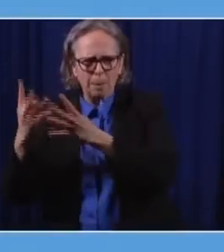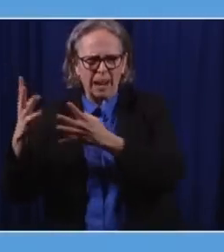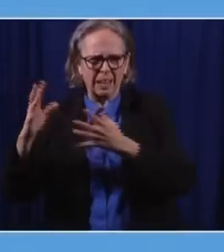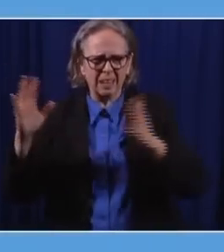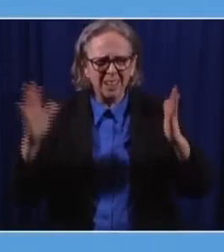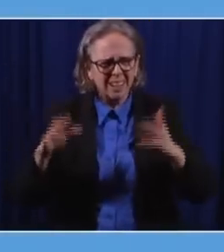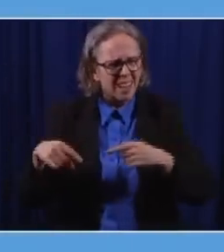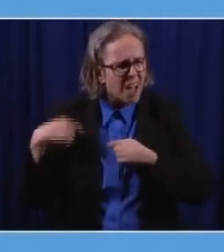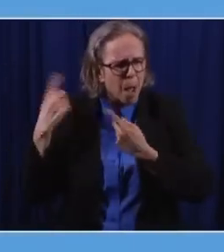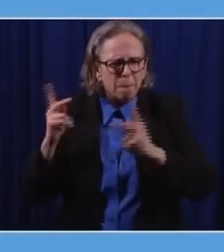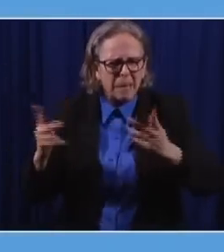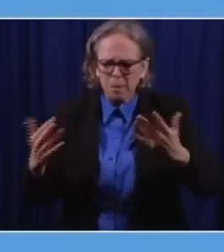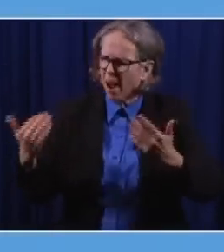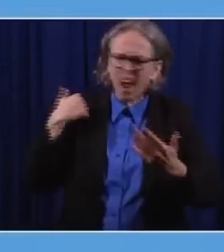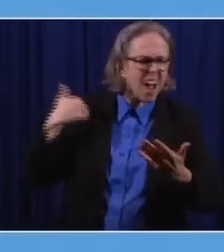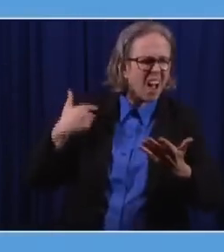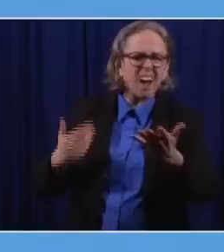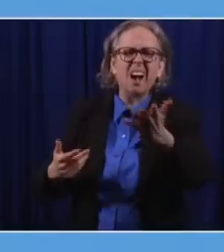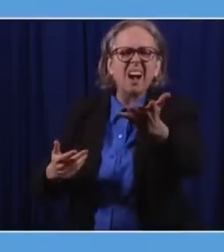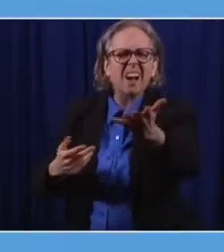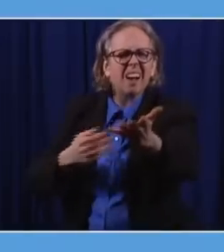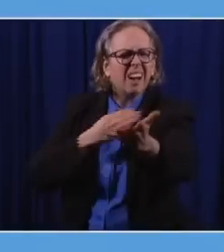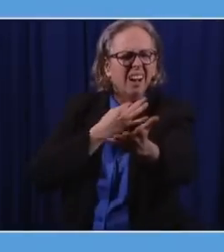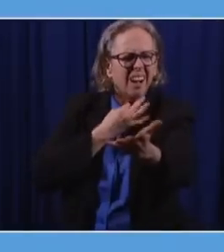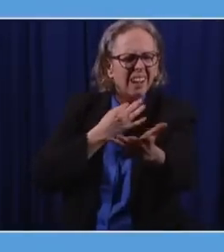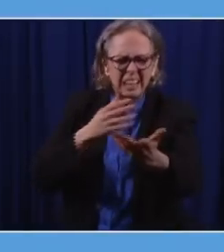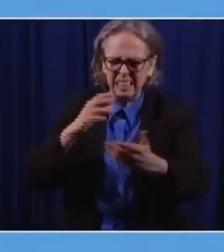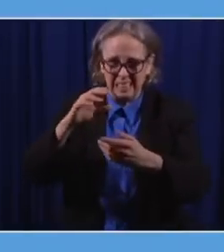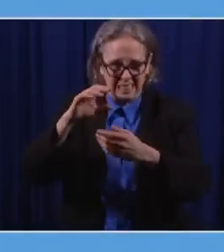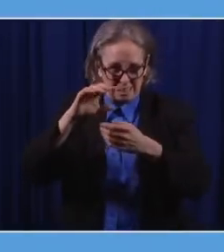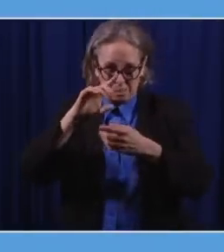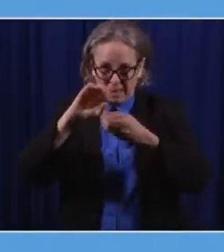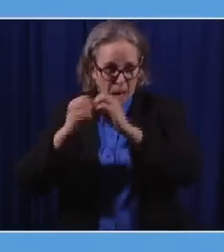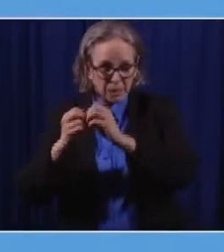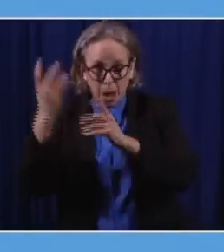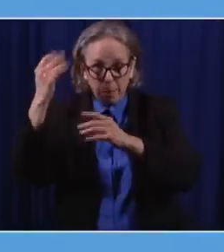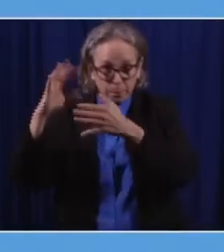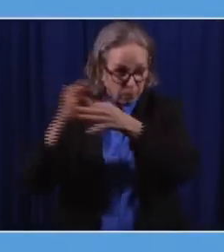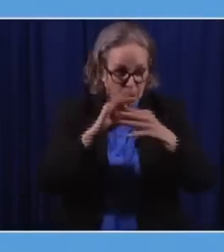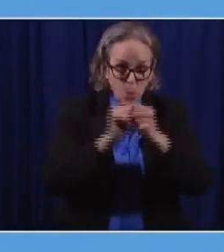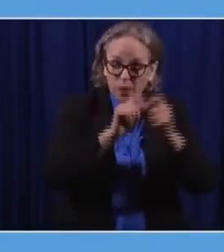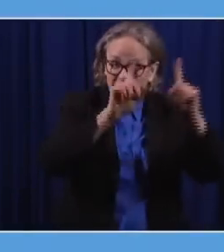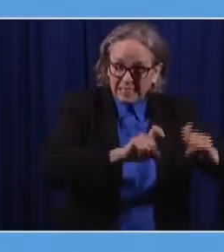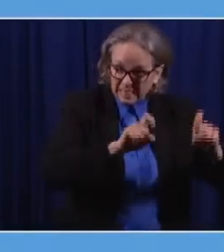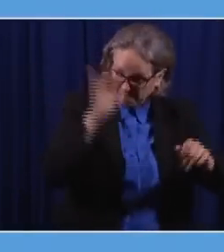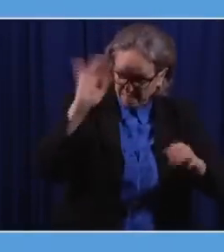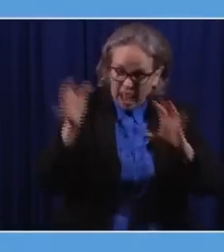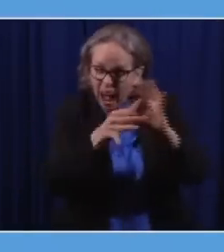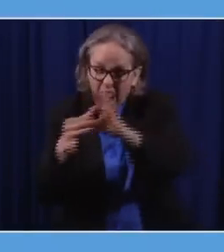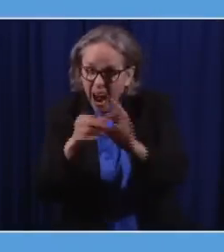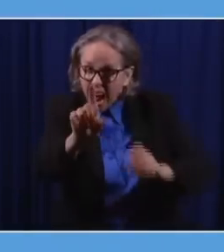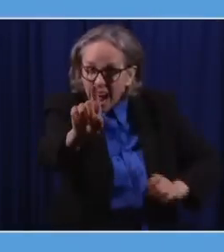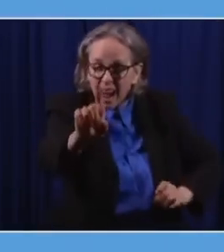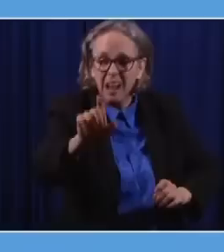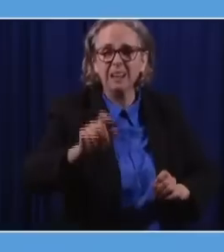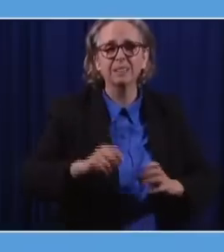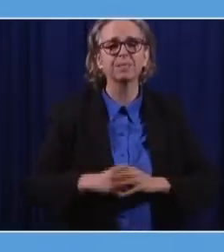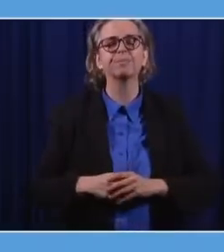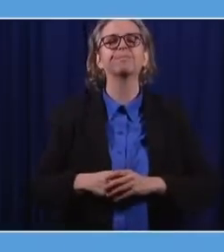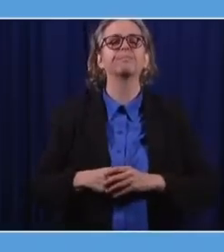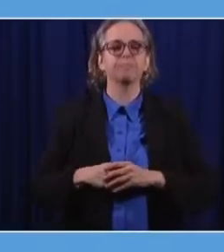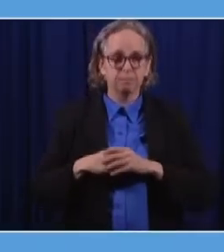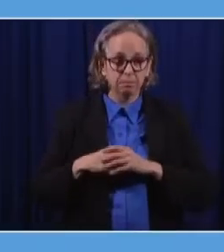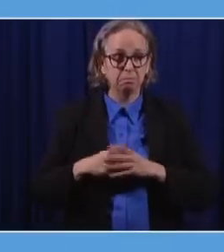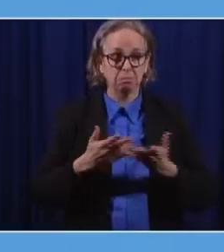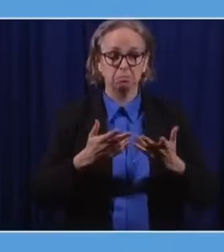cases increasing simply because we have increased our testing? And we have increased our testing. And it's true